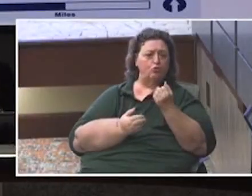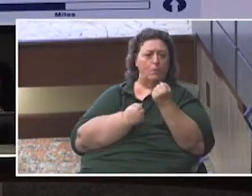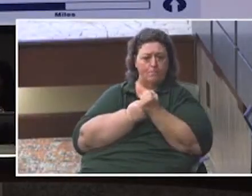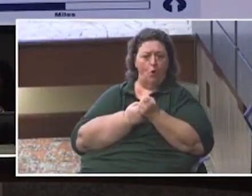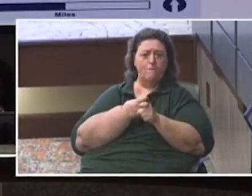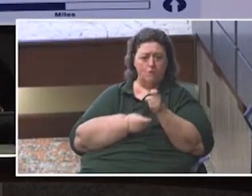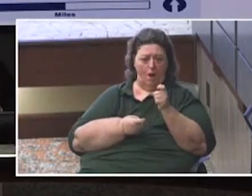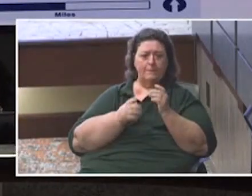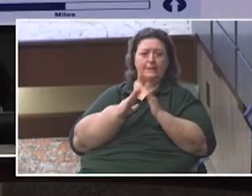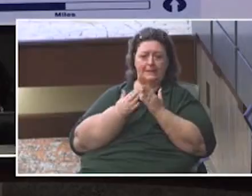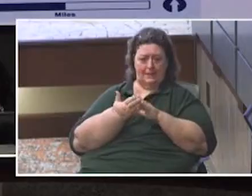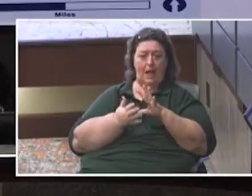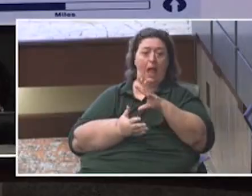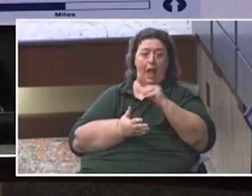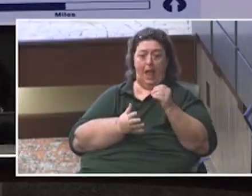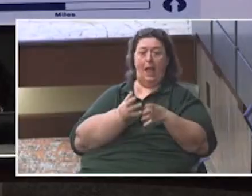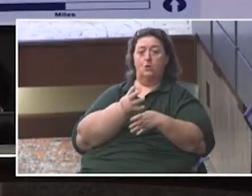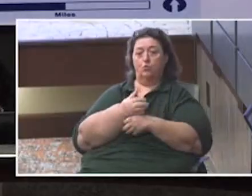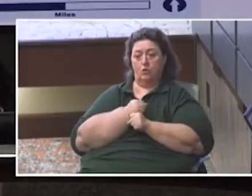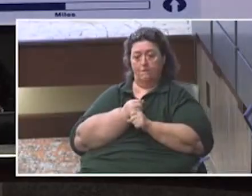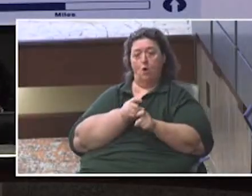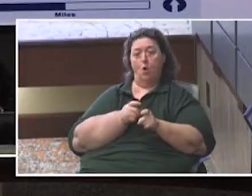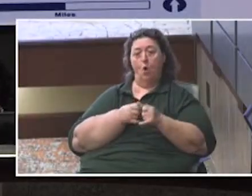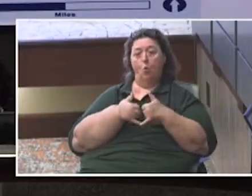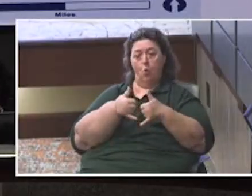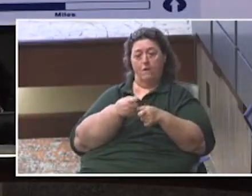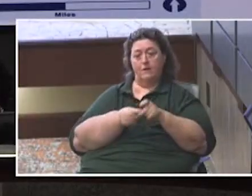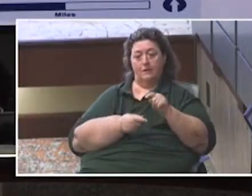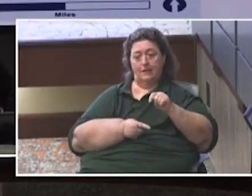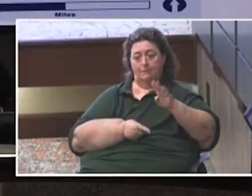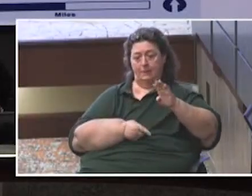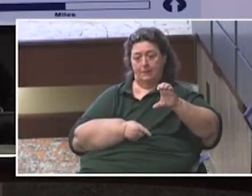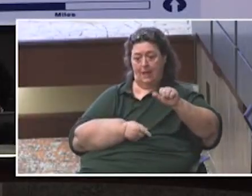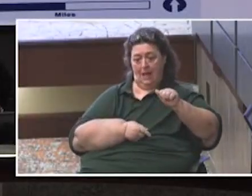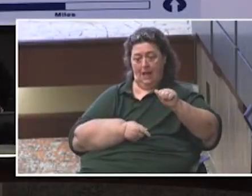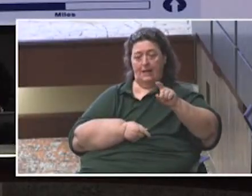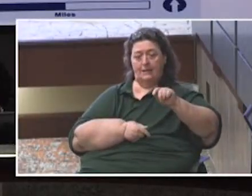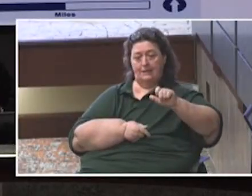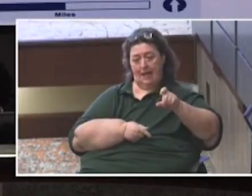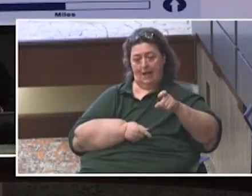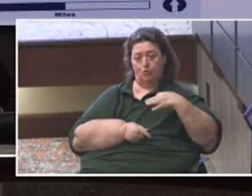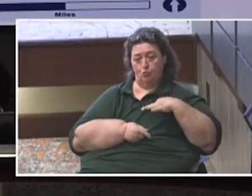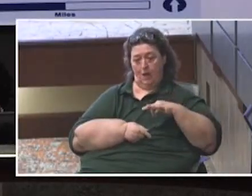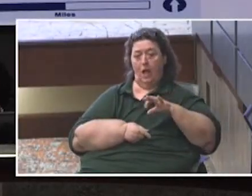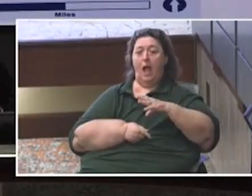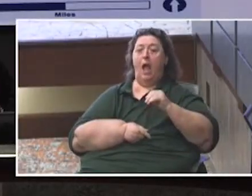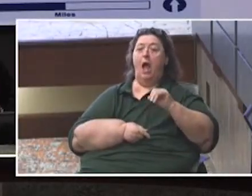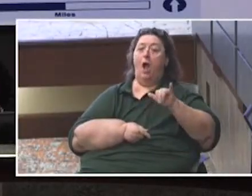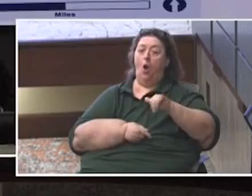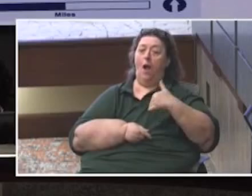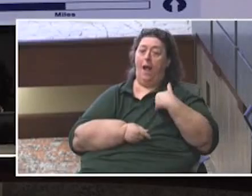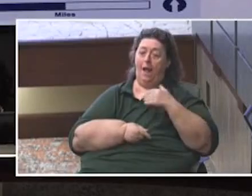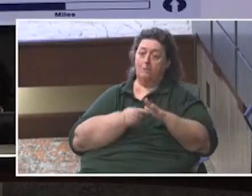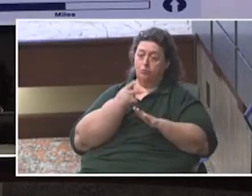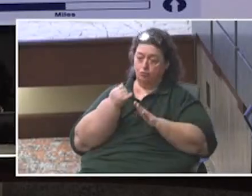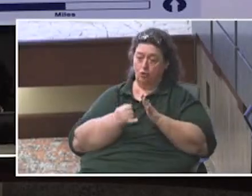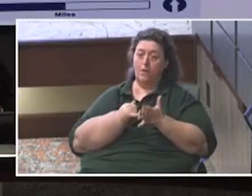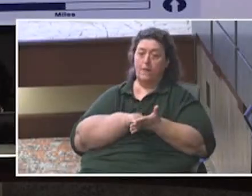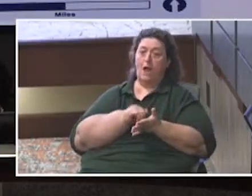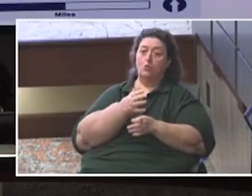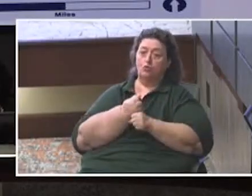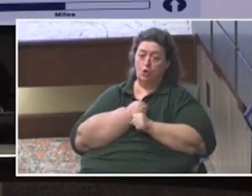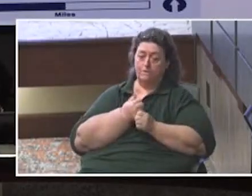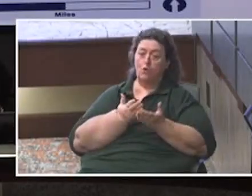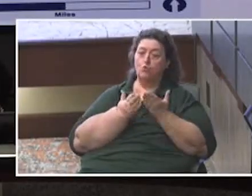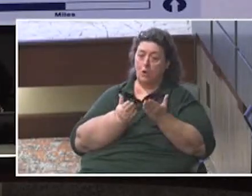the city and received an award from TDHCA and tax credits. And then we also have projects that received a resolution